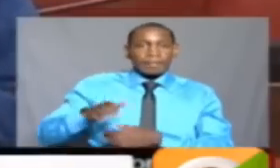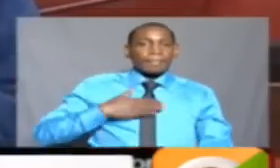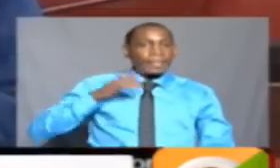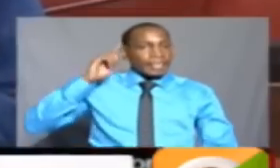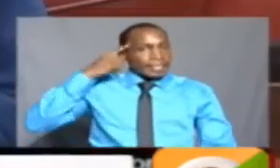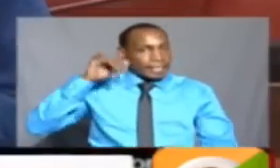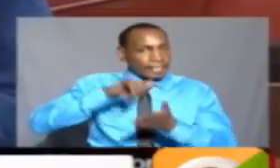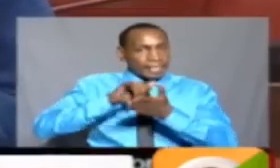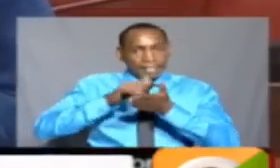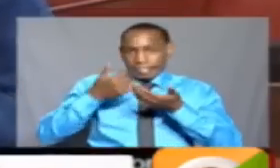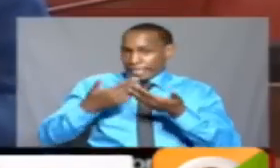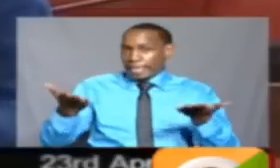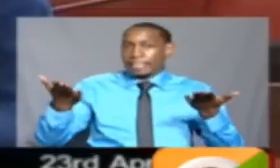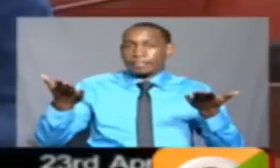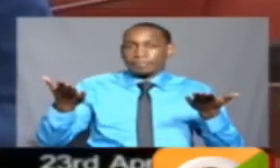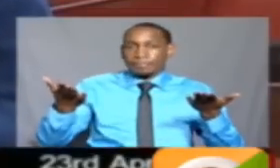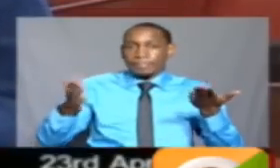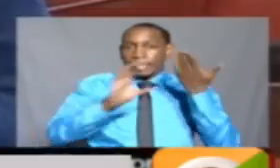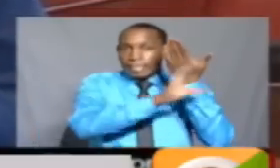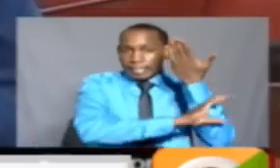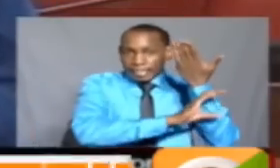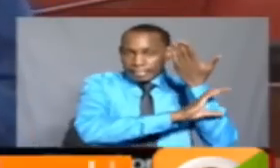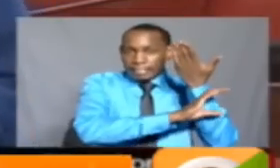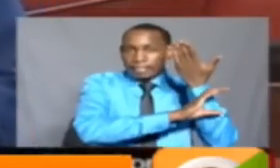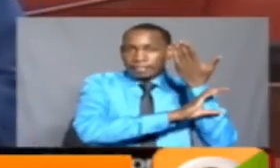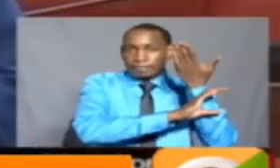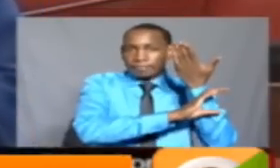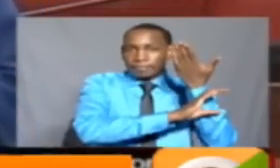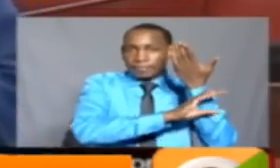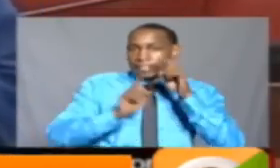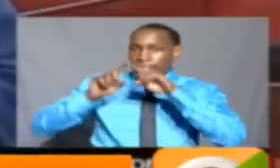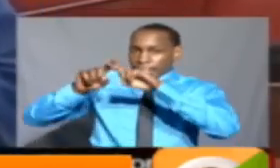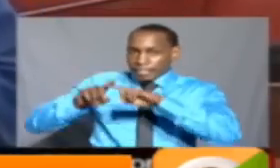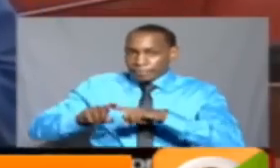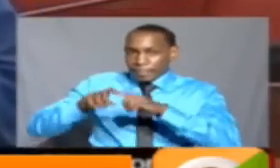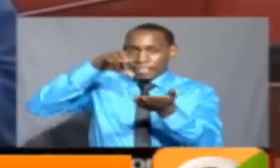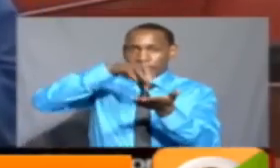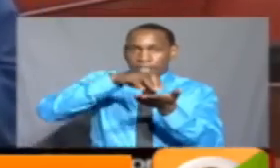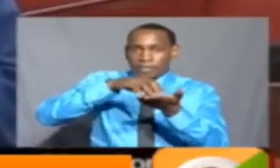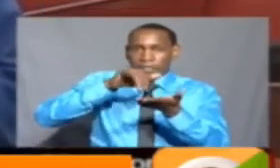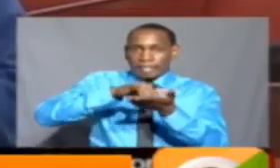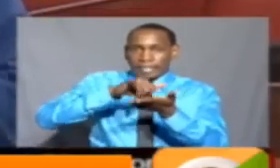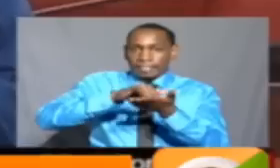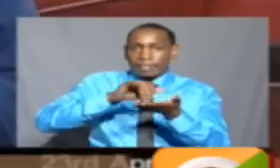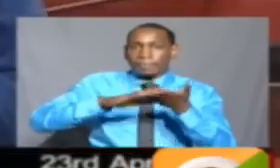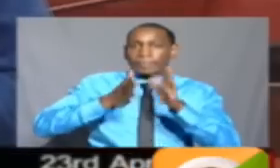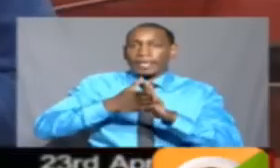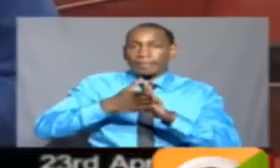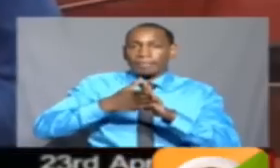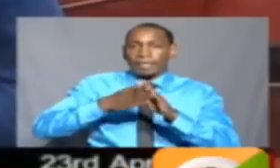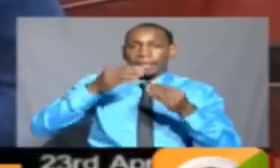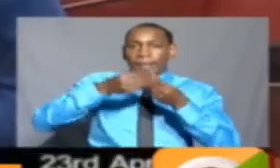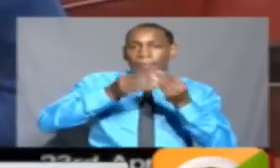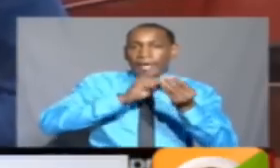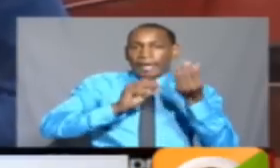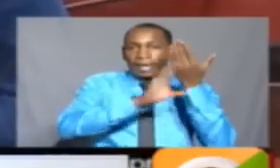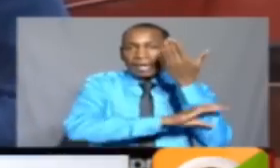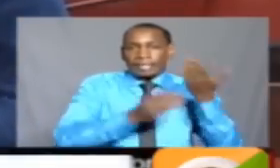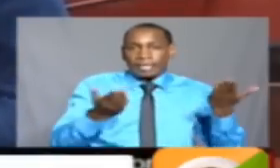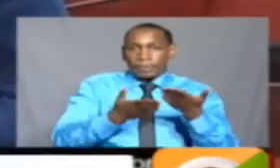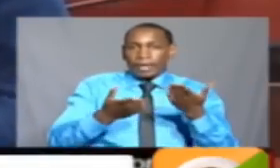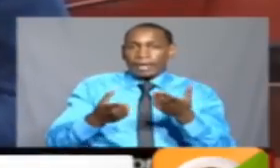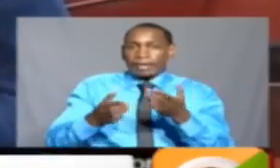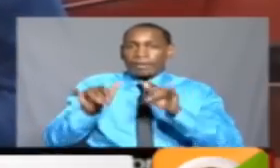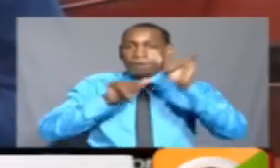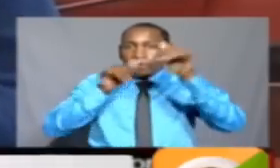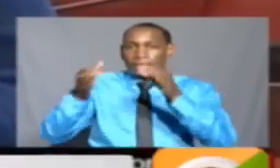we should not in any way, as a country, lean towards a status that would make us a banana republic, where multinationals